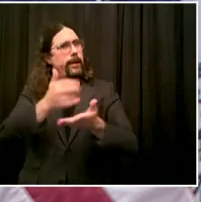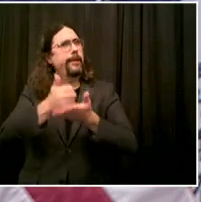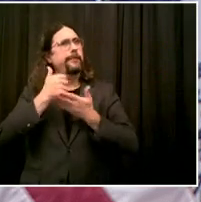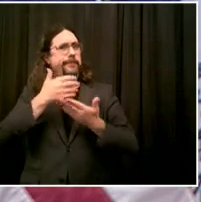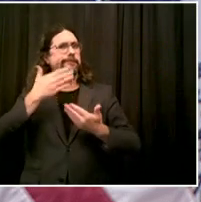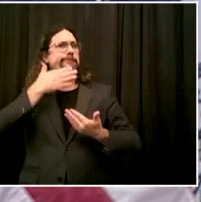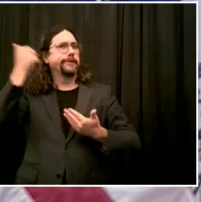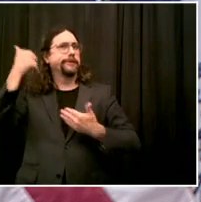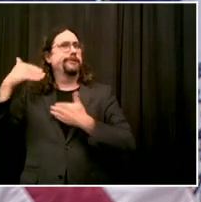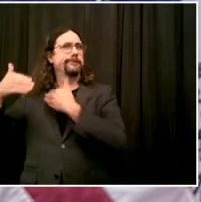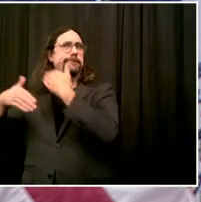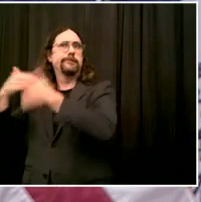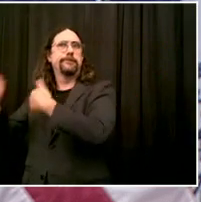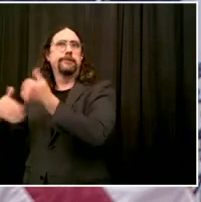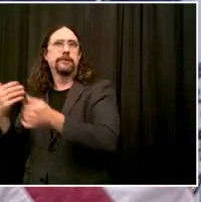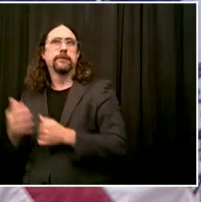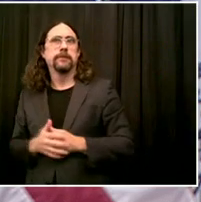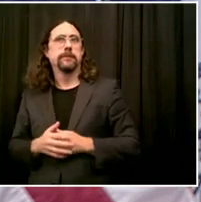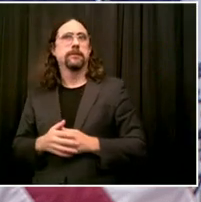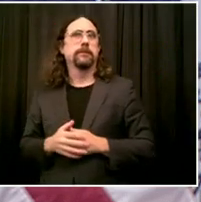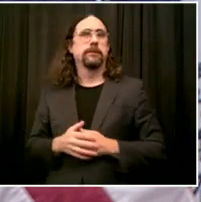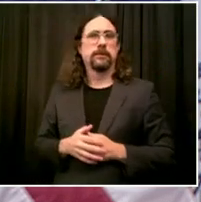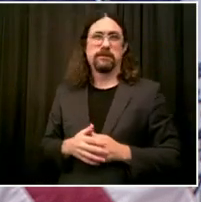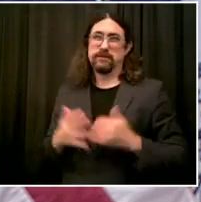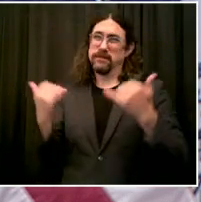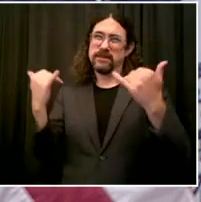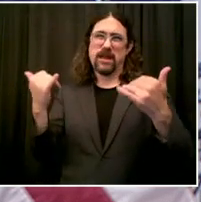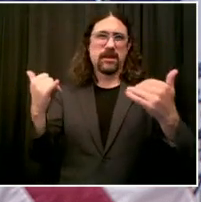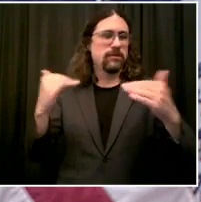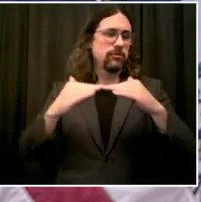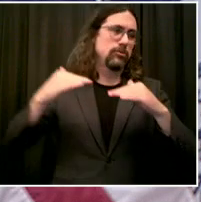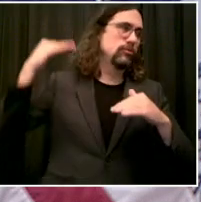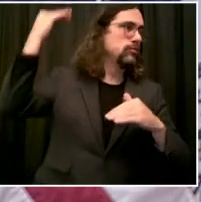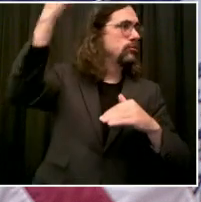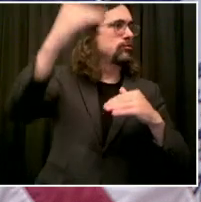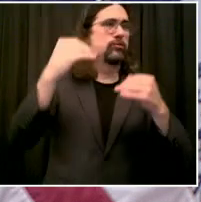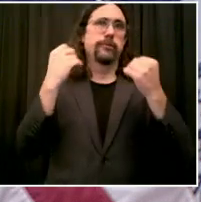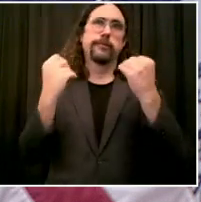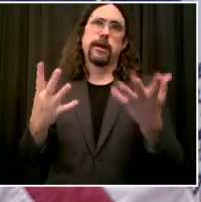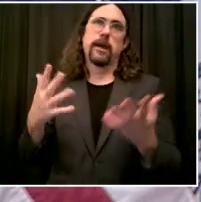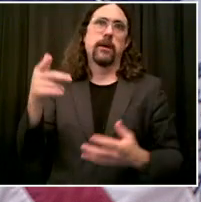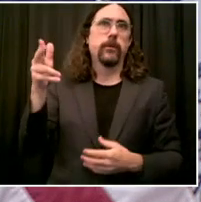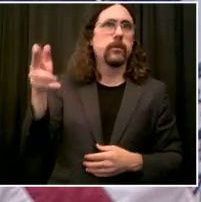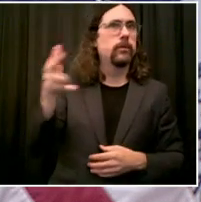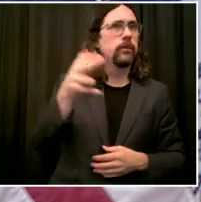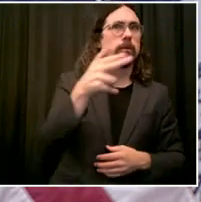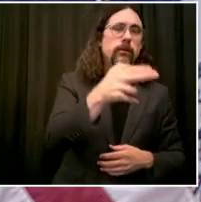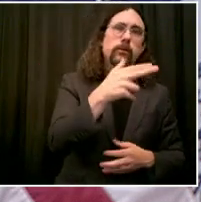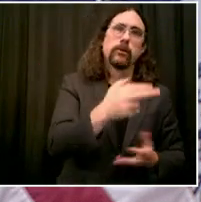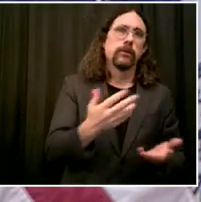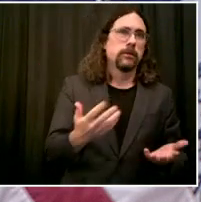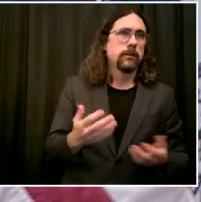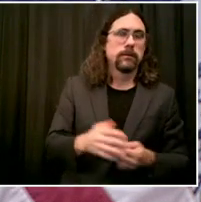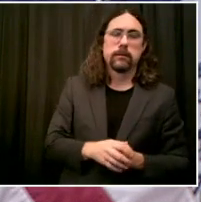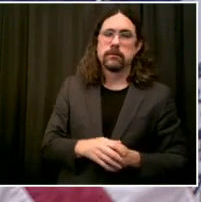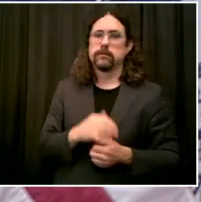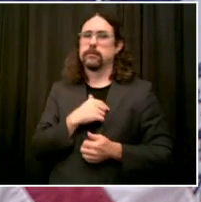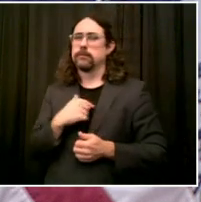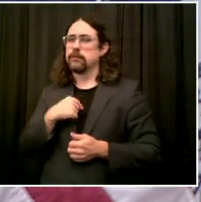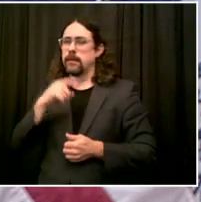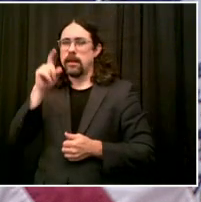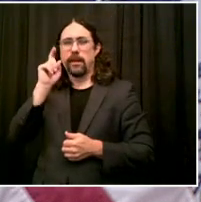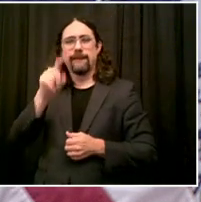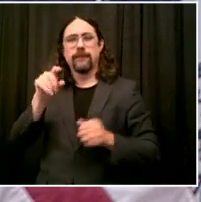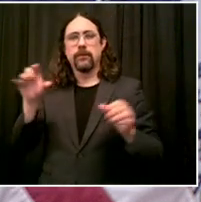throw every strategy we have at it. And so this is something I want to speak about more, but I want to lay out